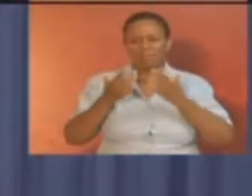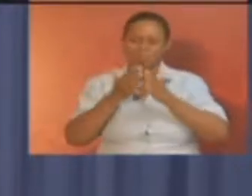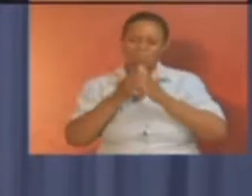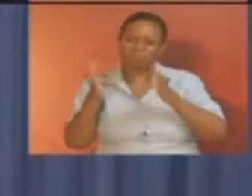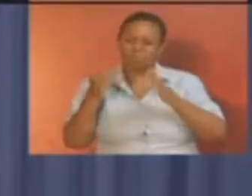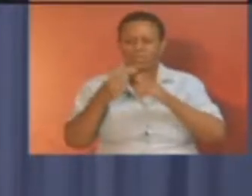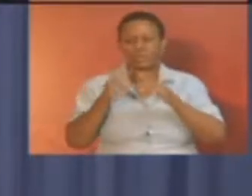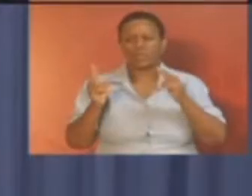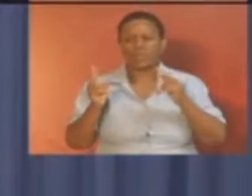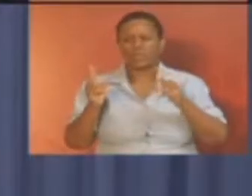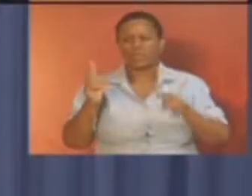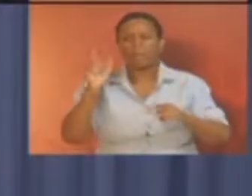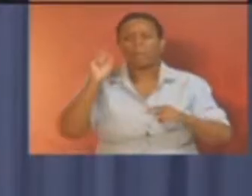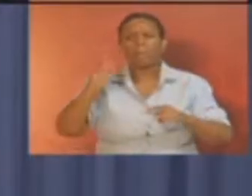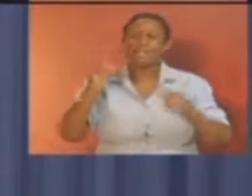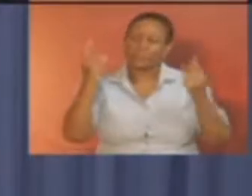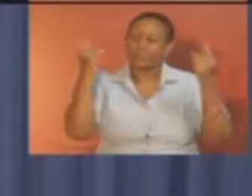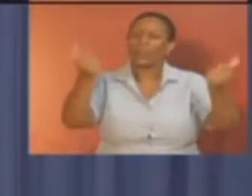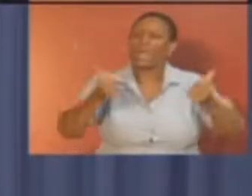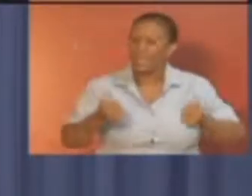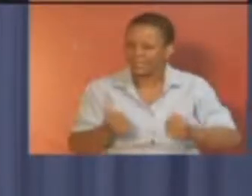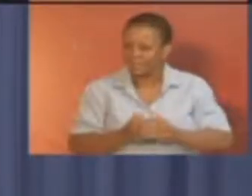vaccinating 17,000.